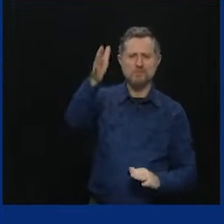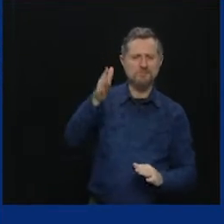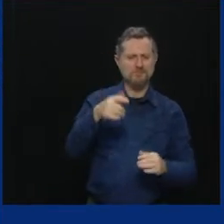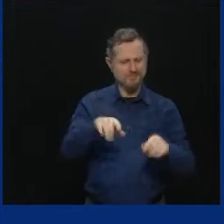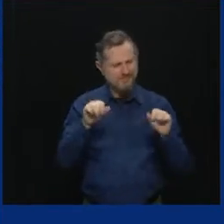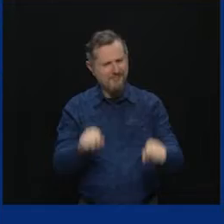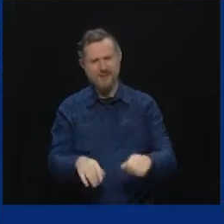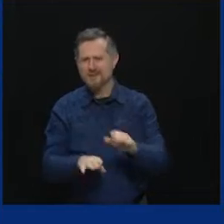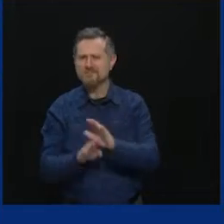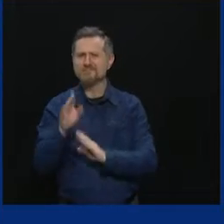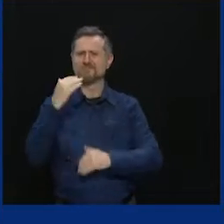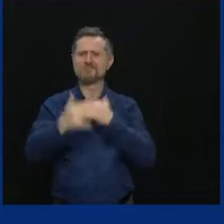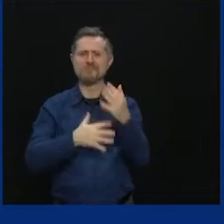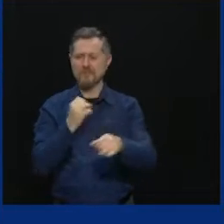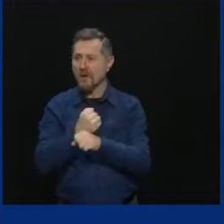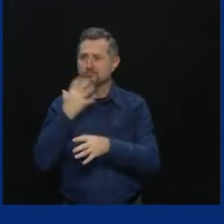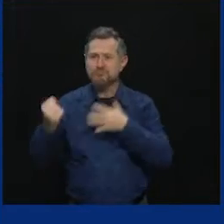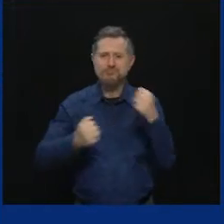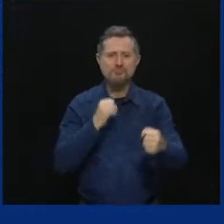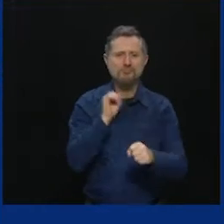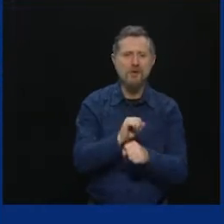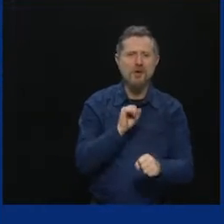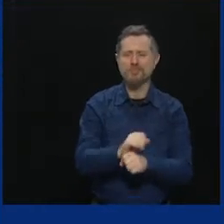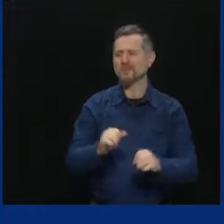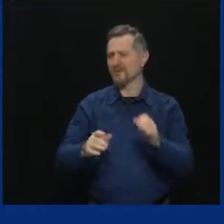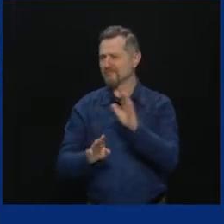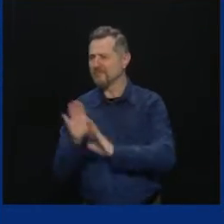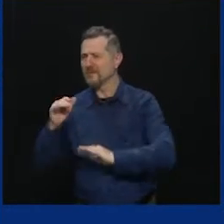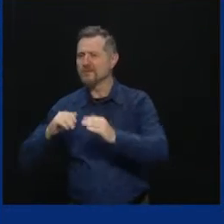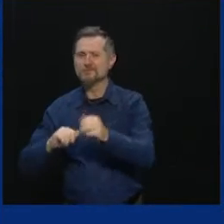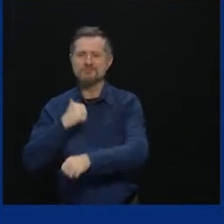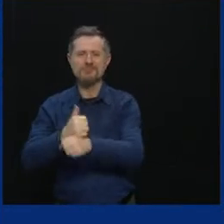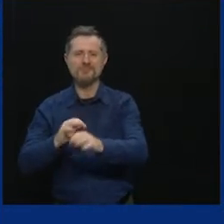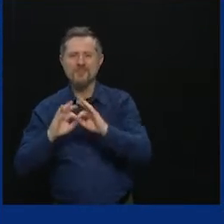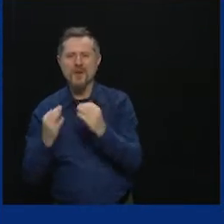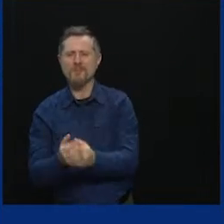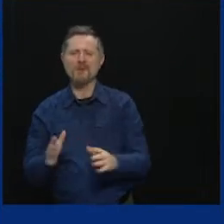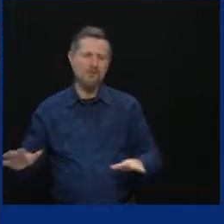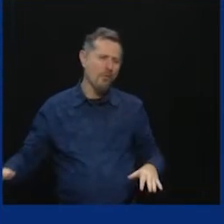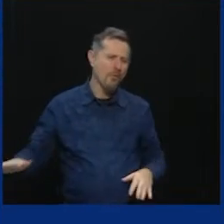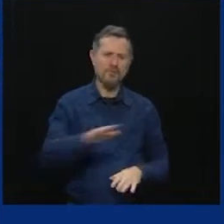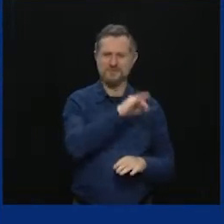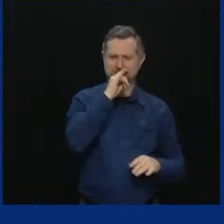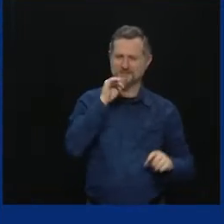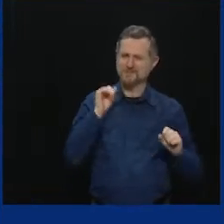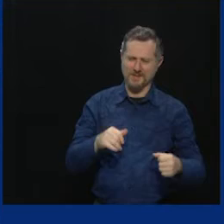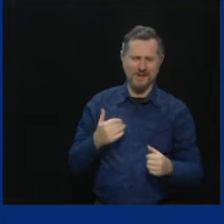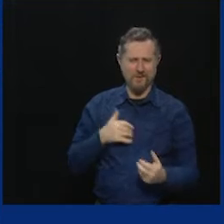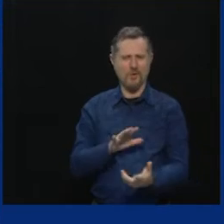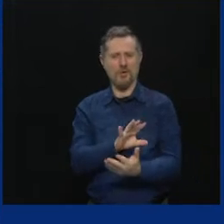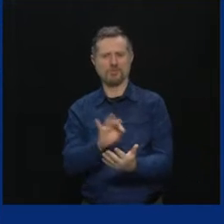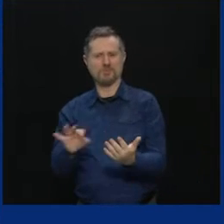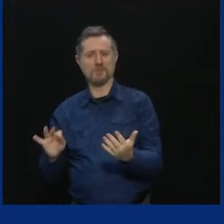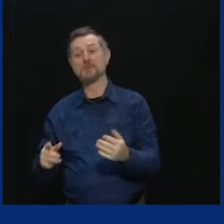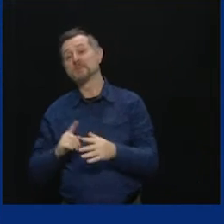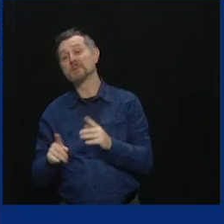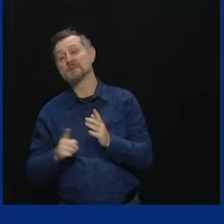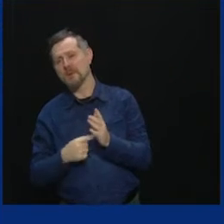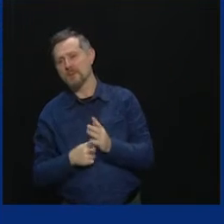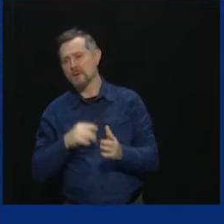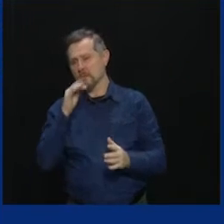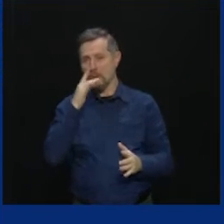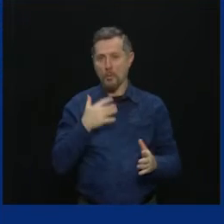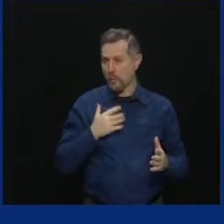care of themselves and someday a family. Every child has that available to them. They just don't see it all the time.